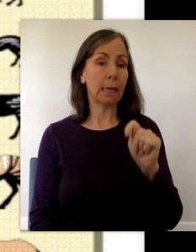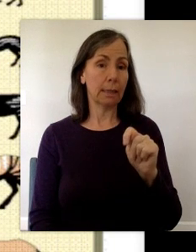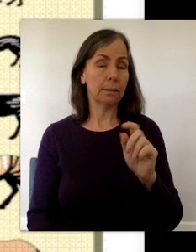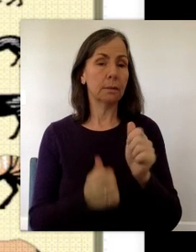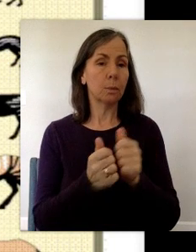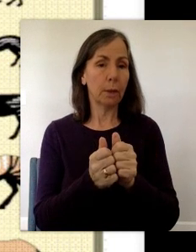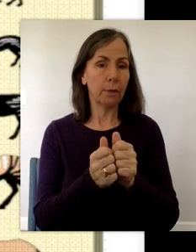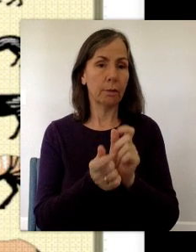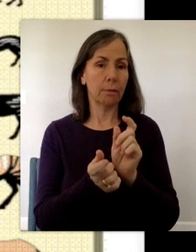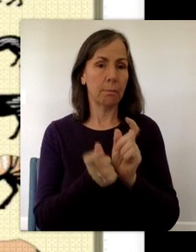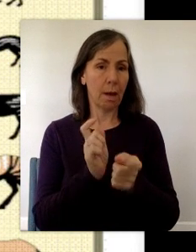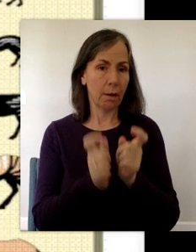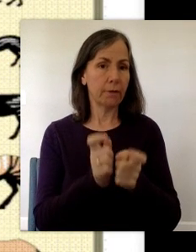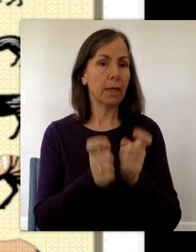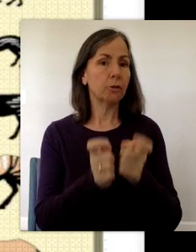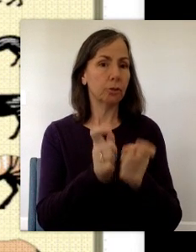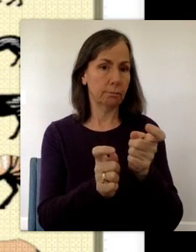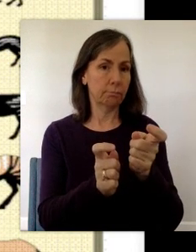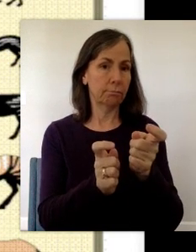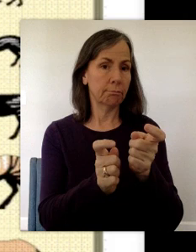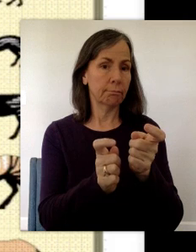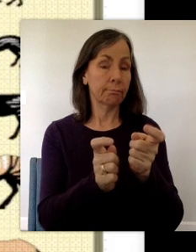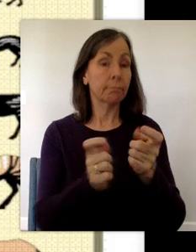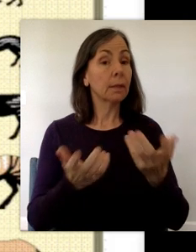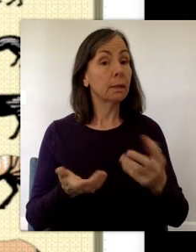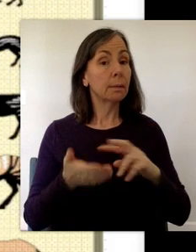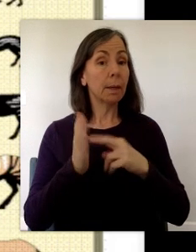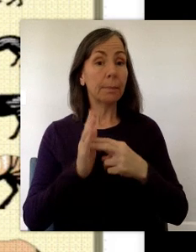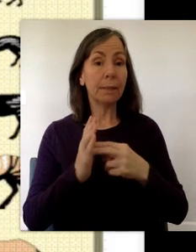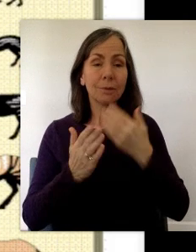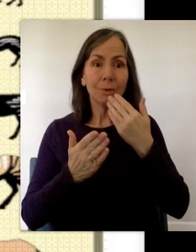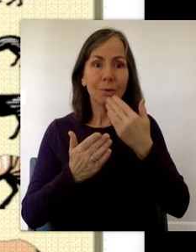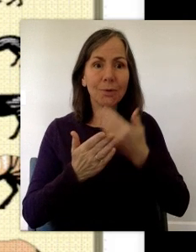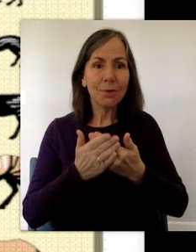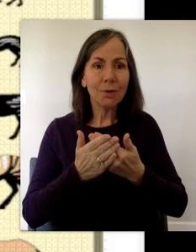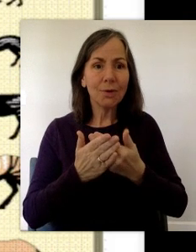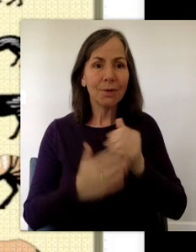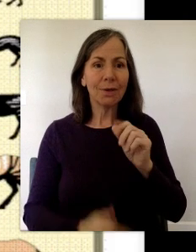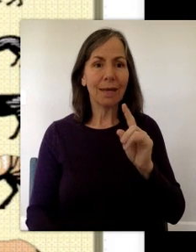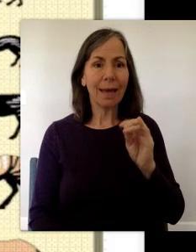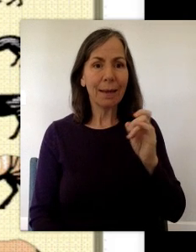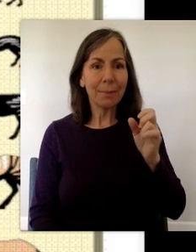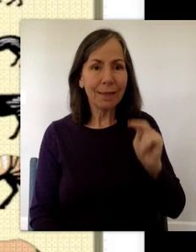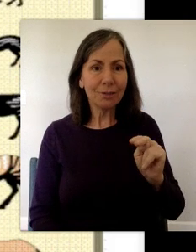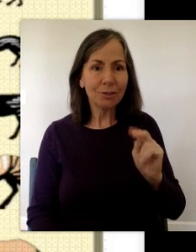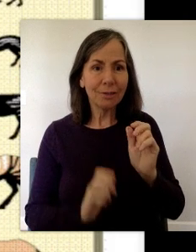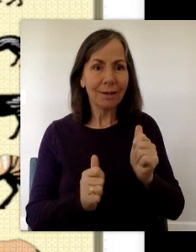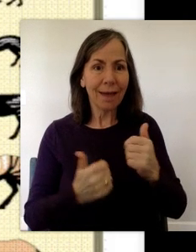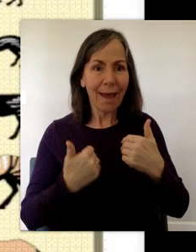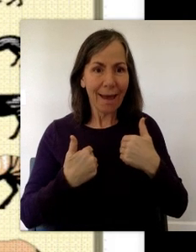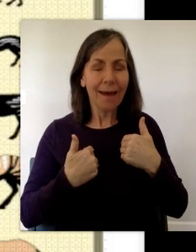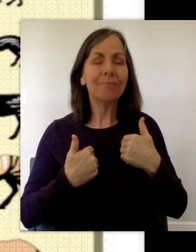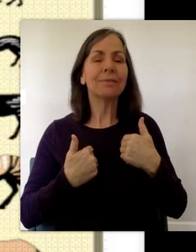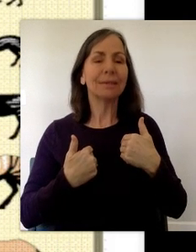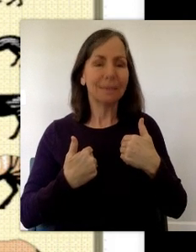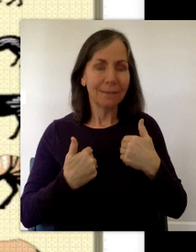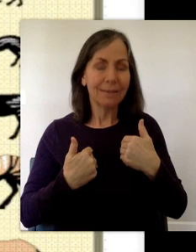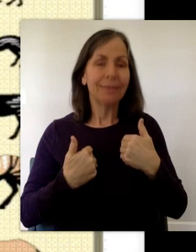it means is if you have a good adaptation, you're going to start seeing it in